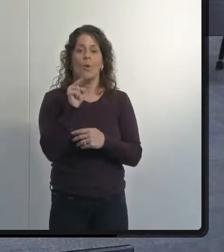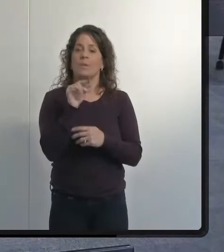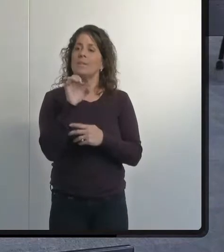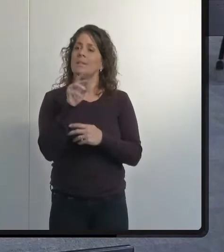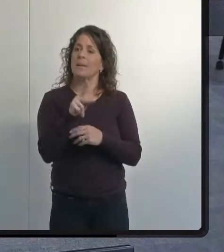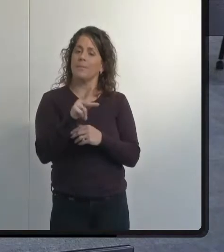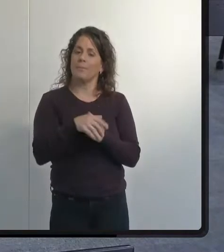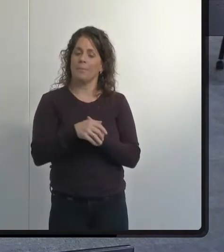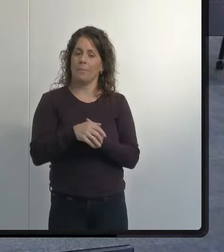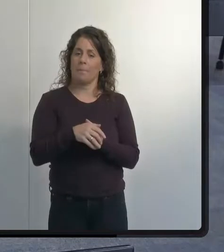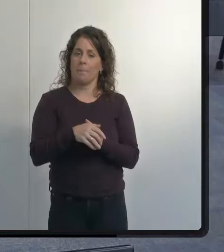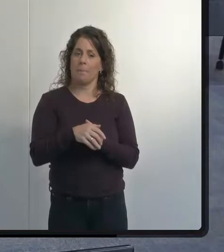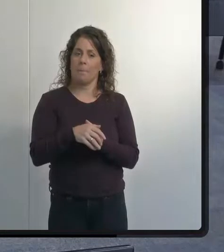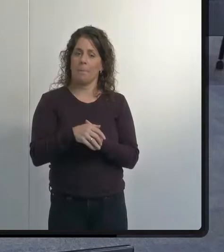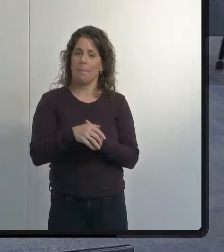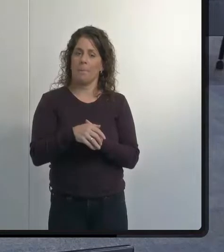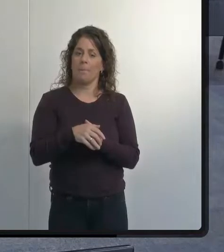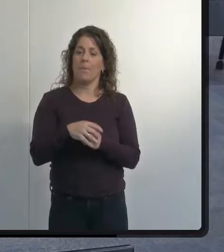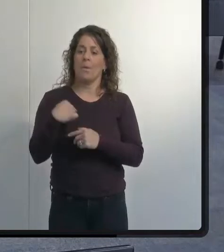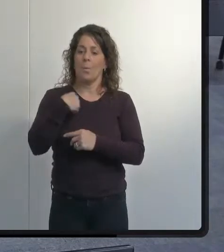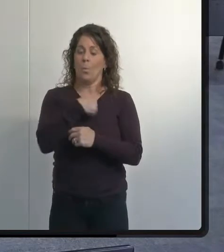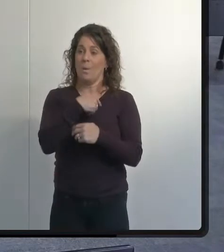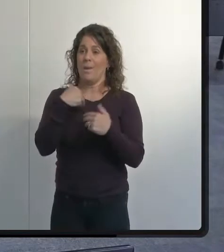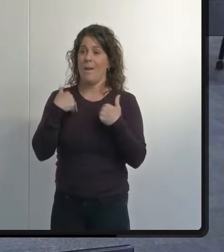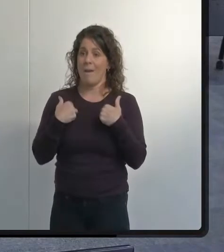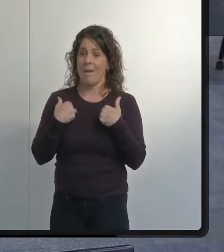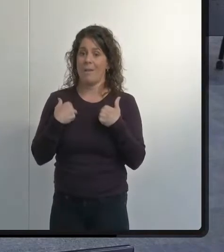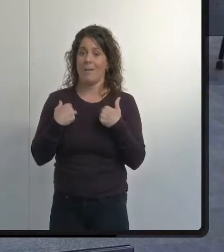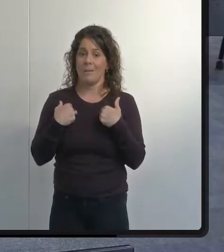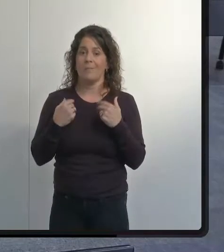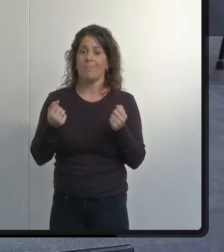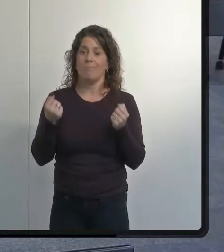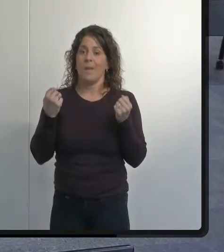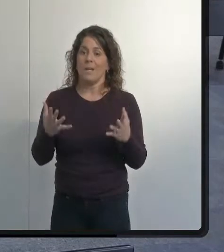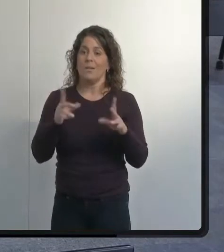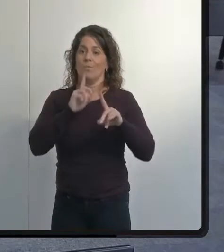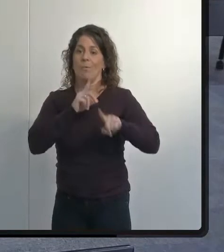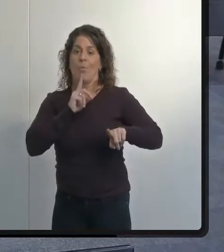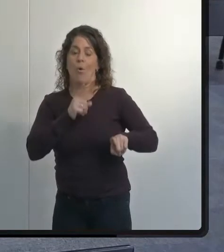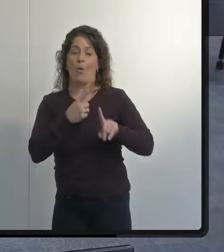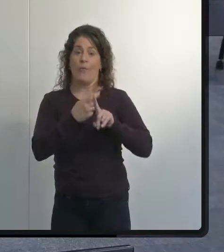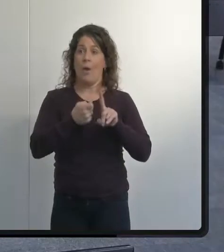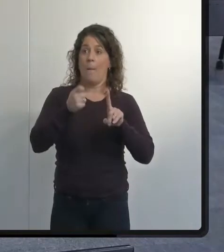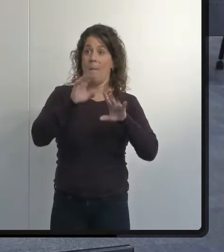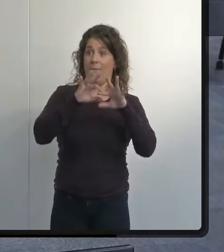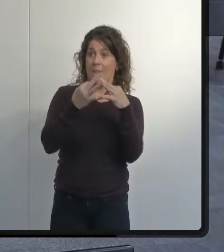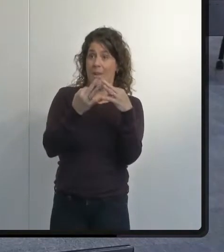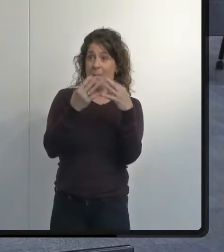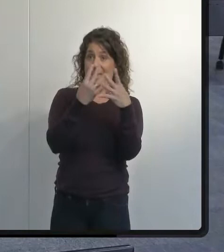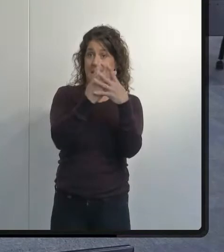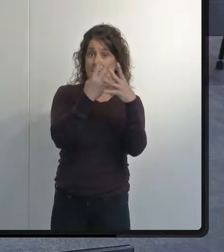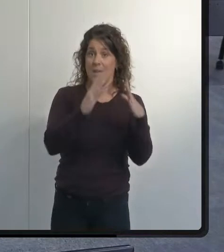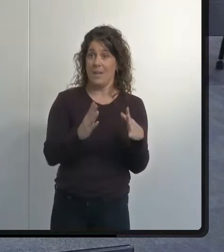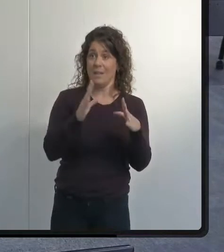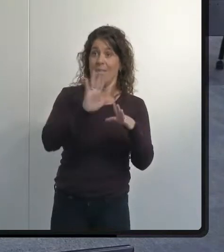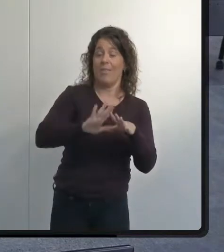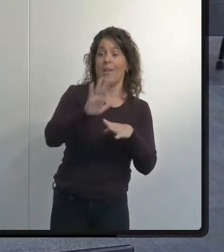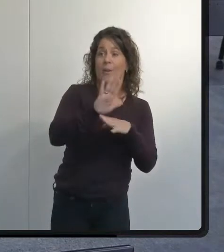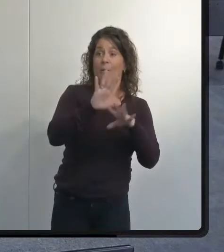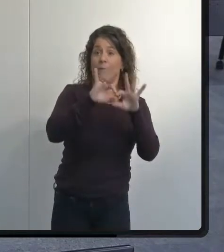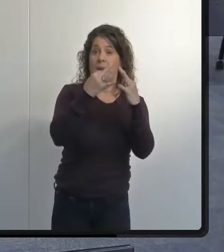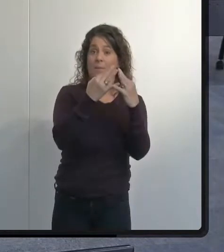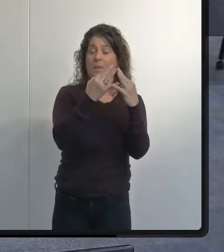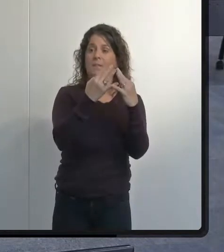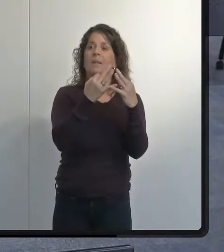prison. We had more than one report from families of inmates saying that staff members were not